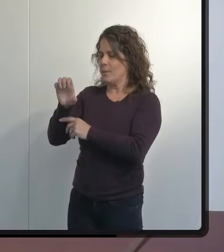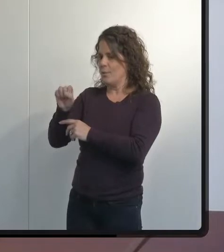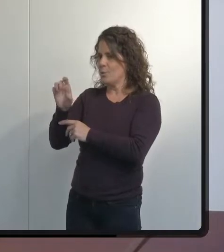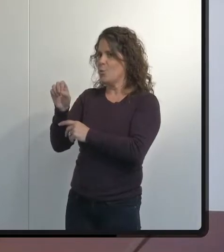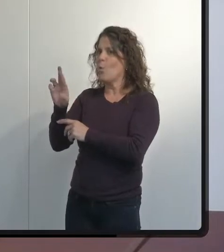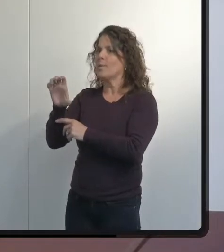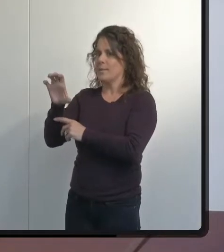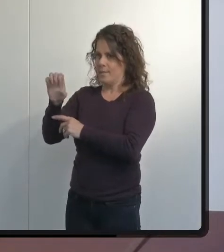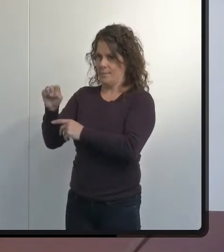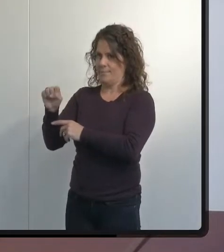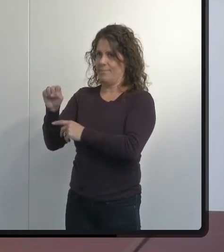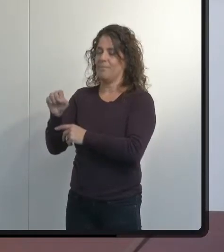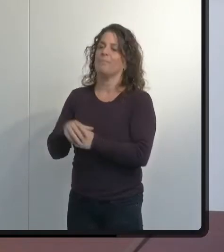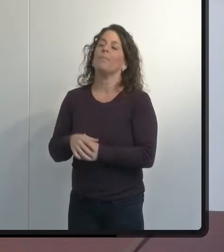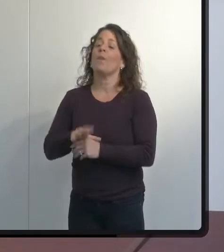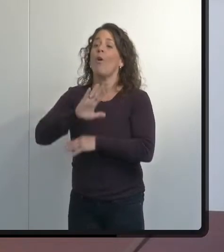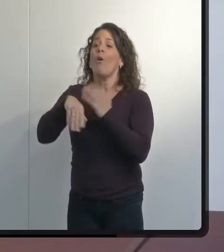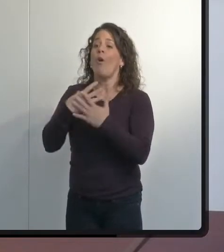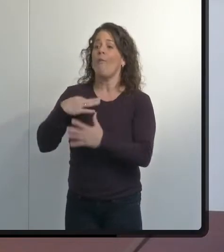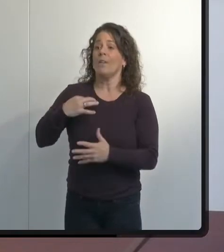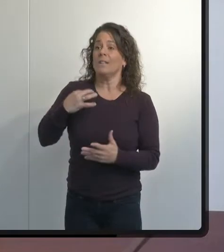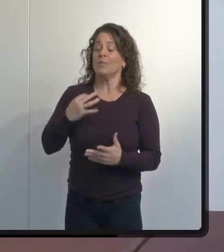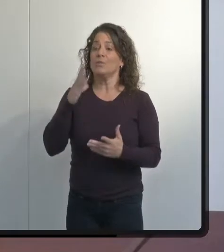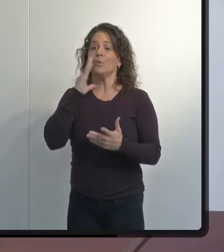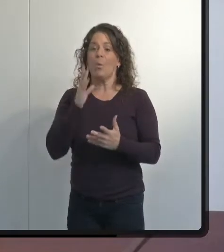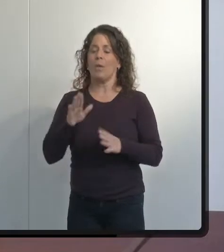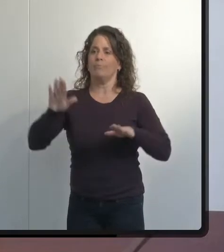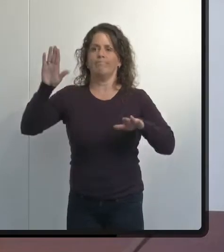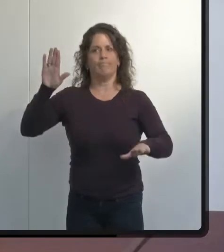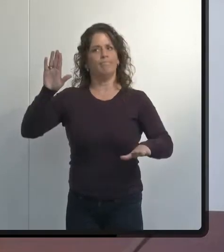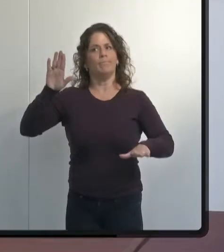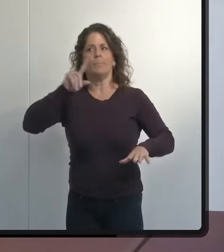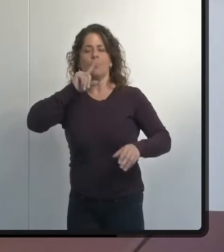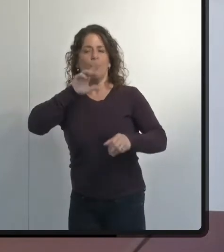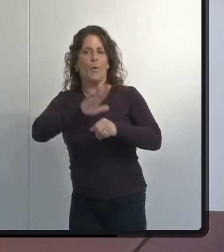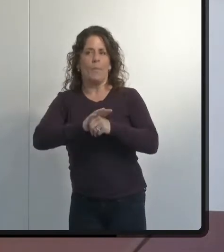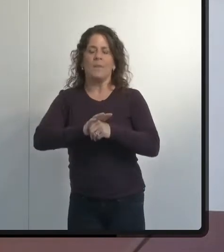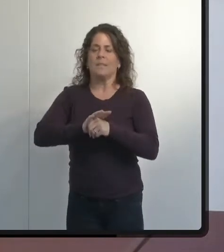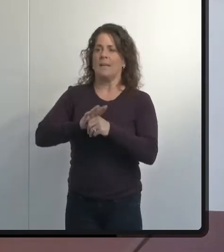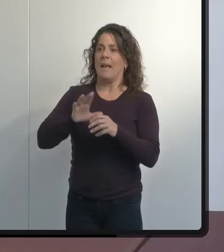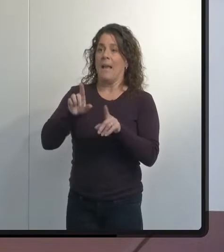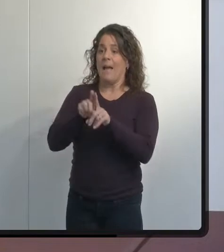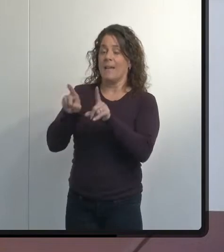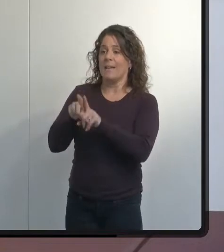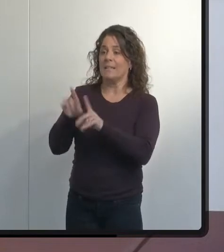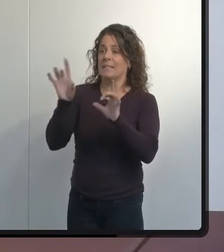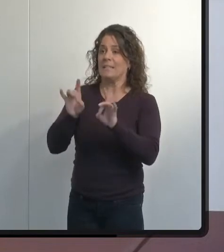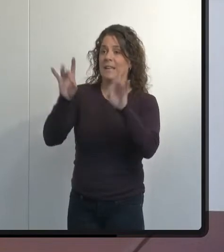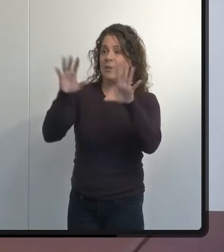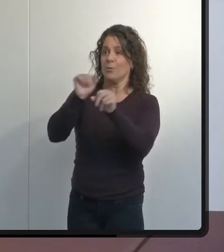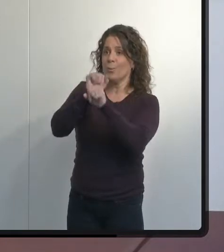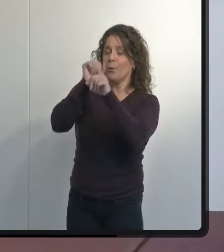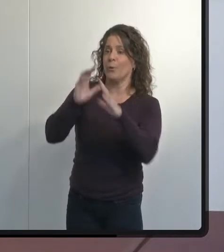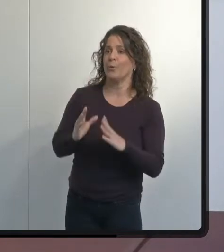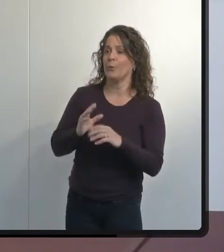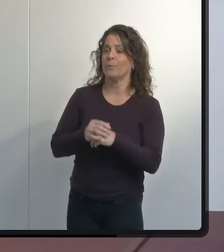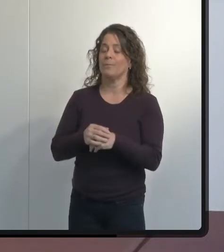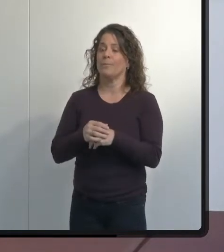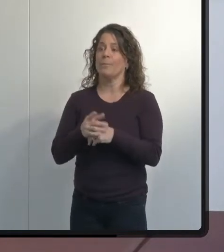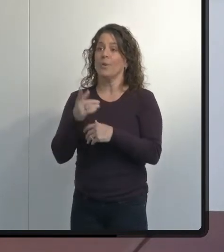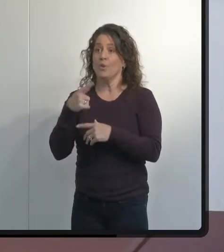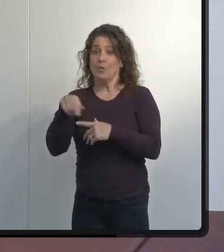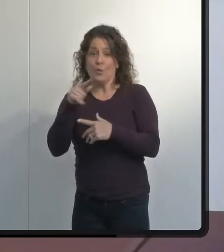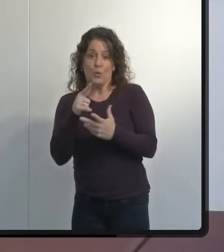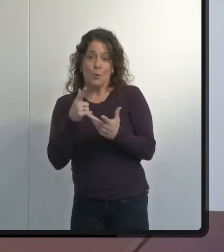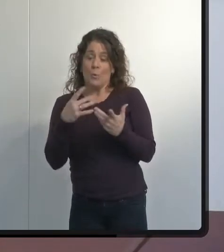publichealthsbc.org/resources. All volunteers will be sworn in as disaster service workers. And if you feel called to support vulnerable